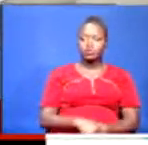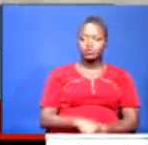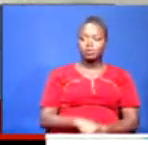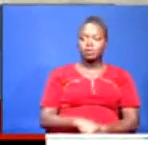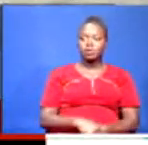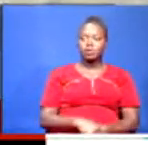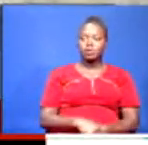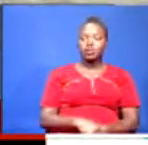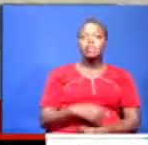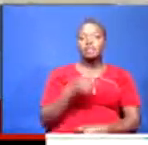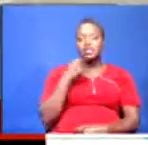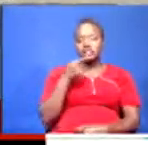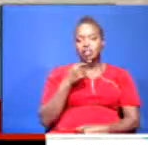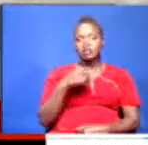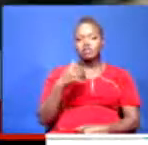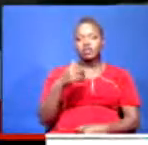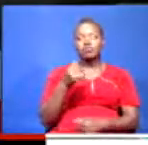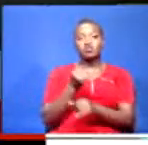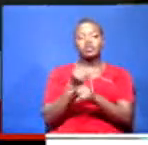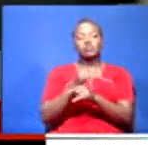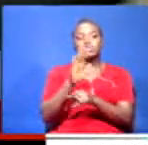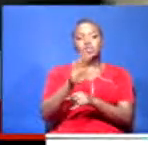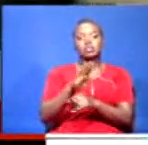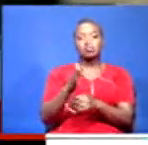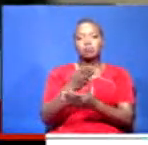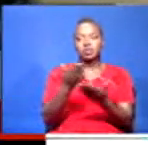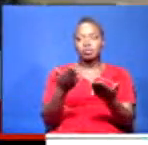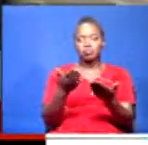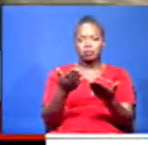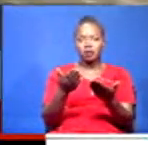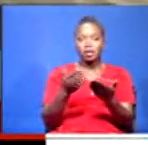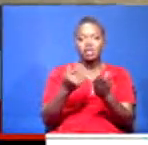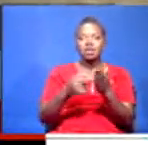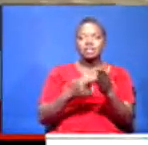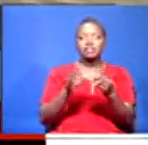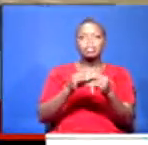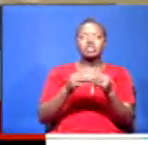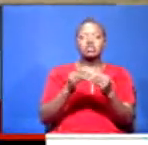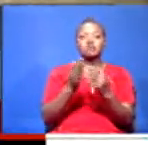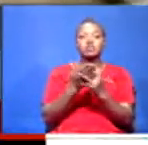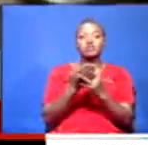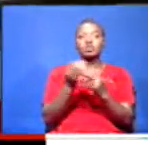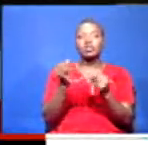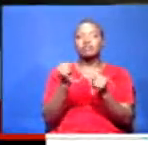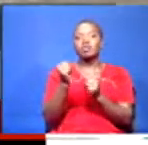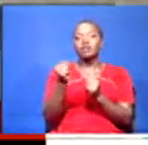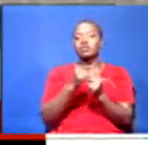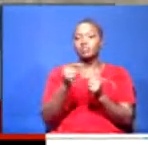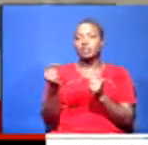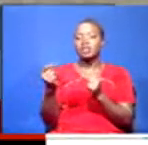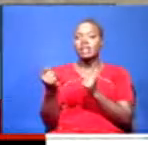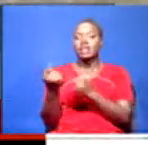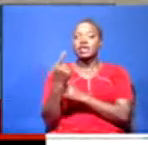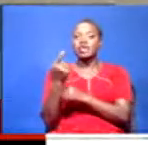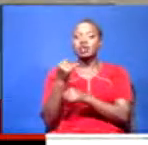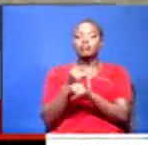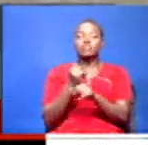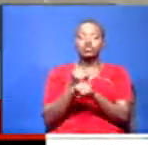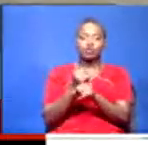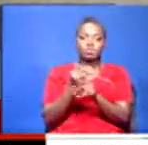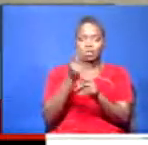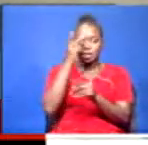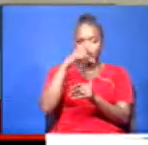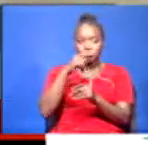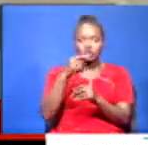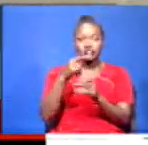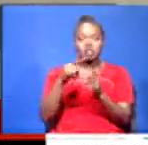She said that for every job in the assembly plants, the industry could create between 5 to 11 jobs in the value chain. The policy that takes effect